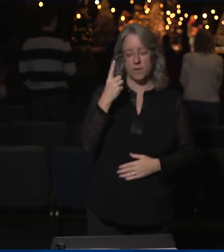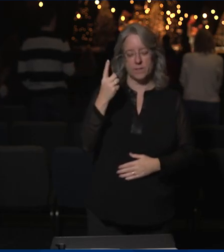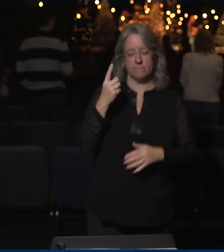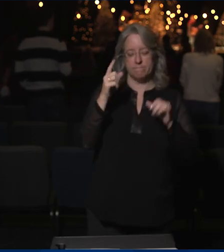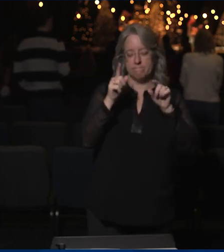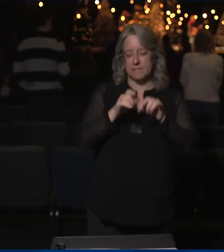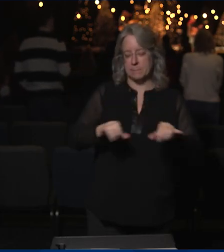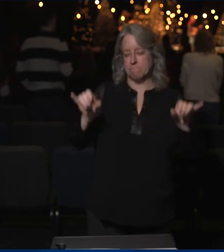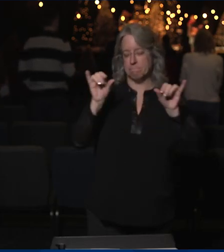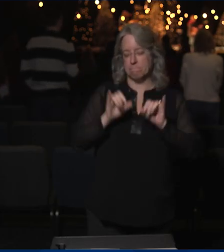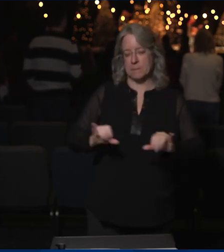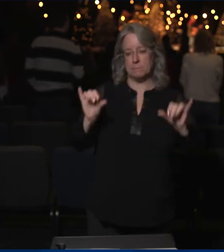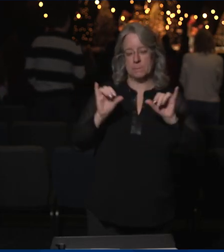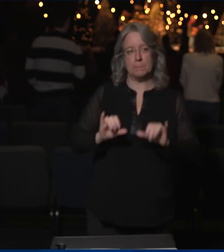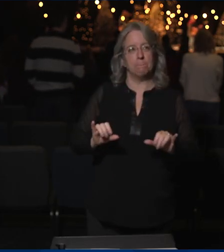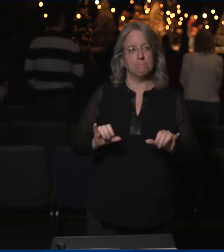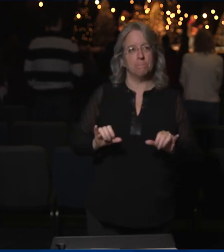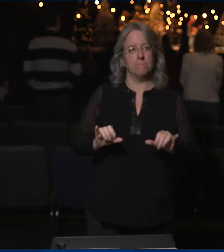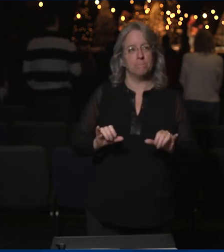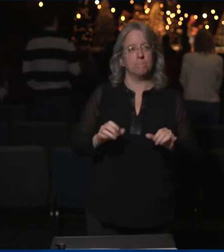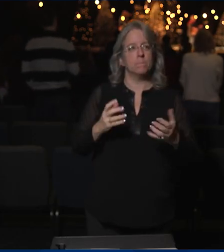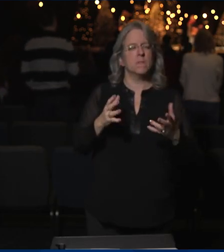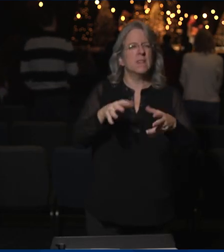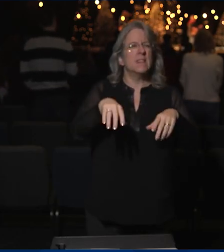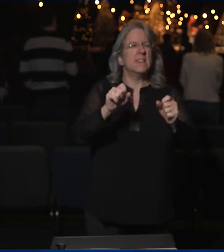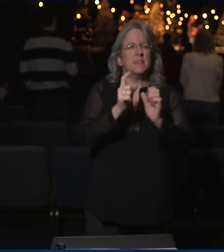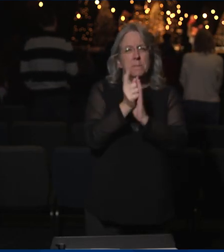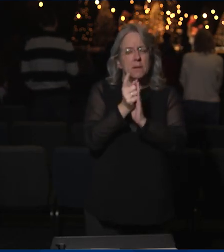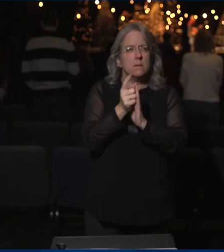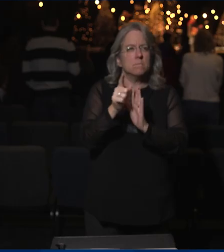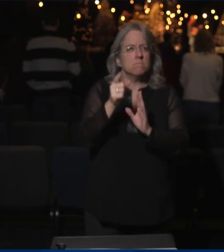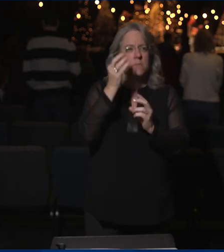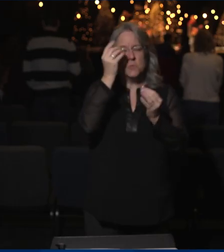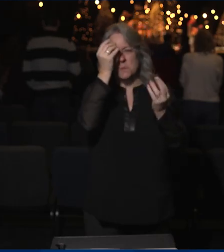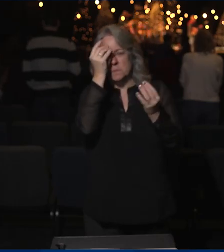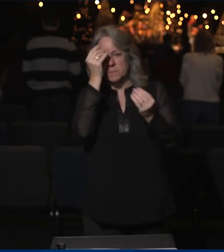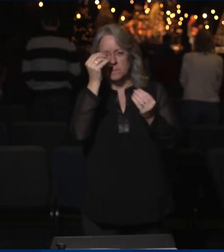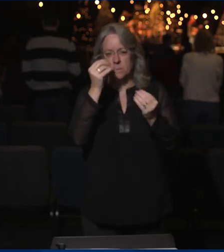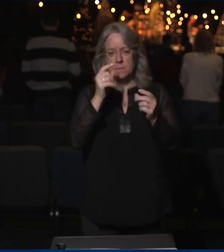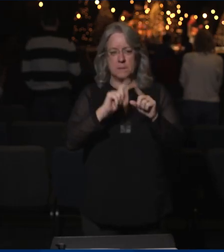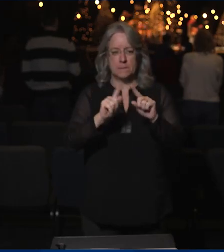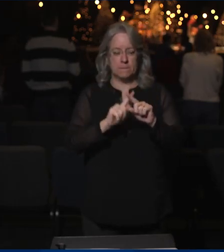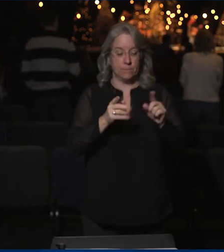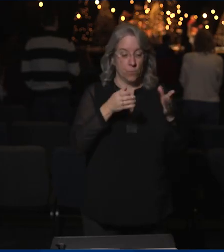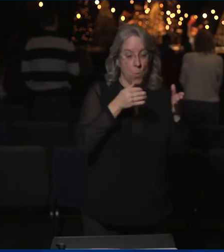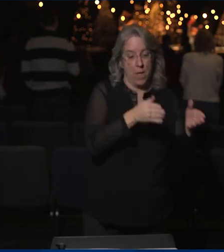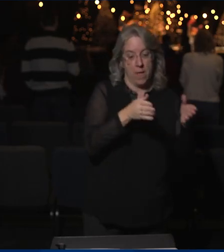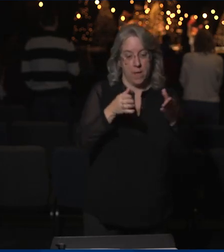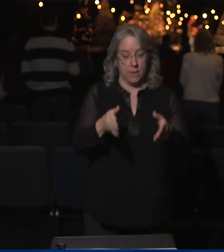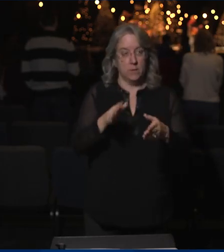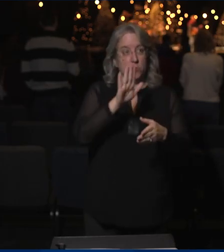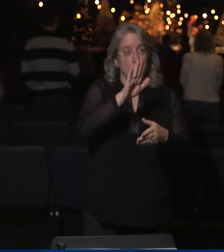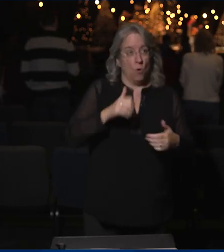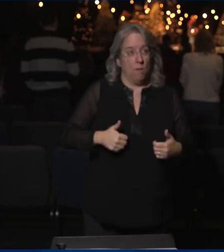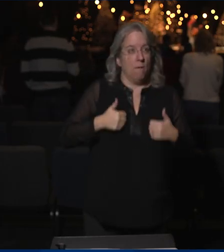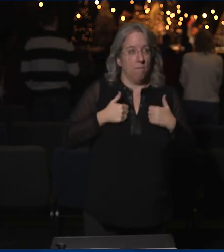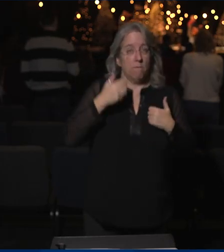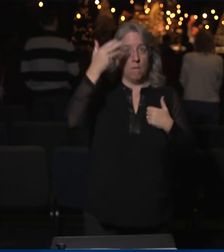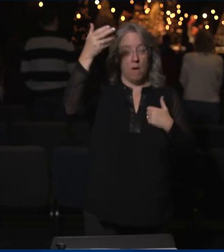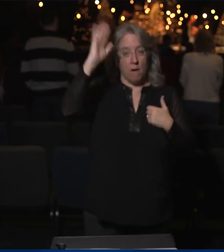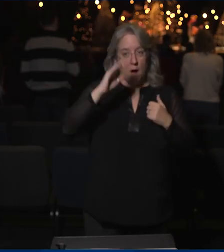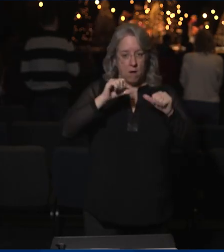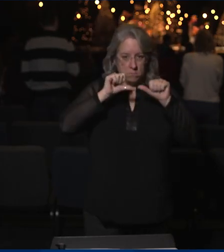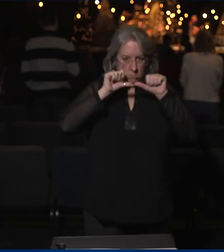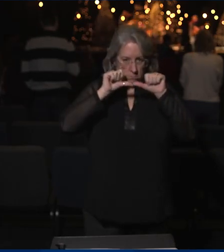Maybe just take a moment to consider the way or ways this morning that God has been steady and faithful in your